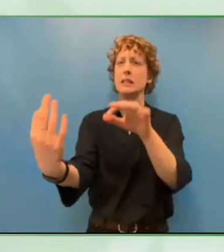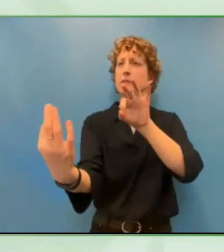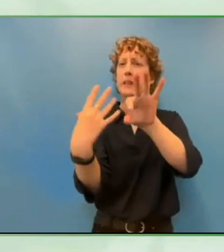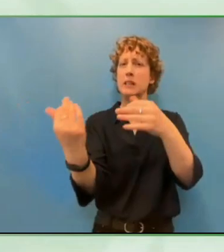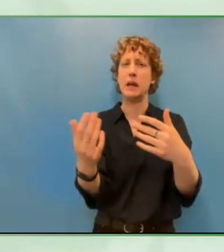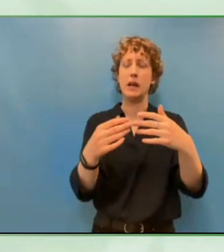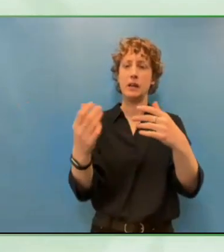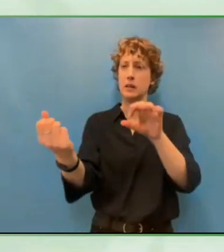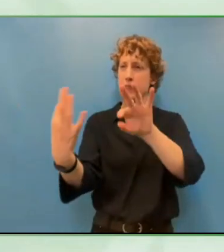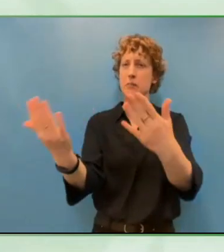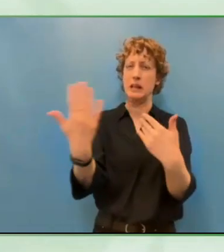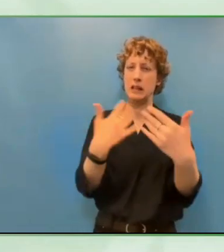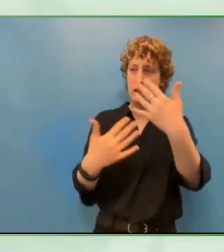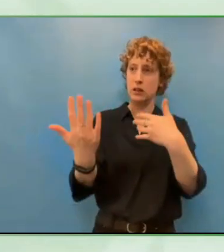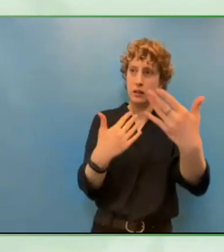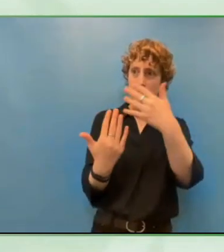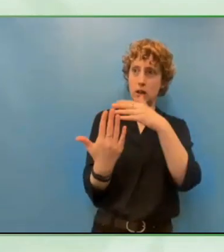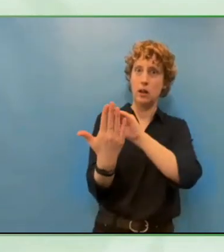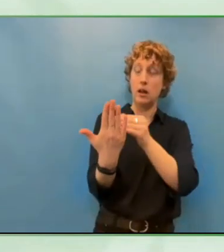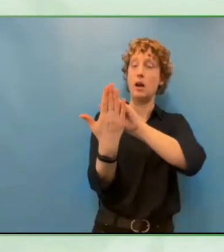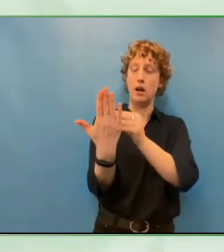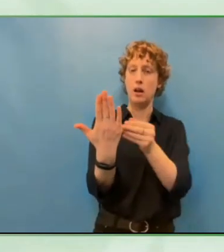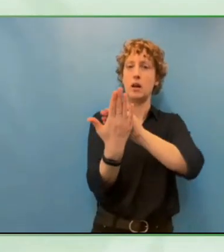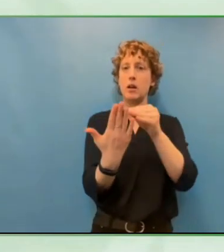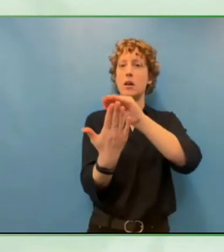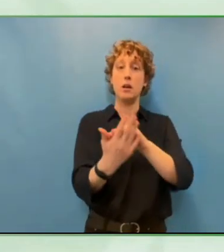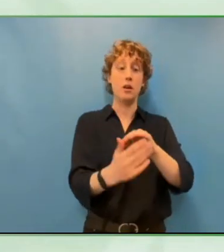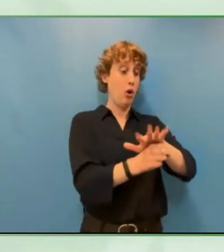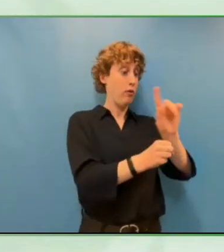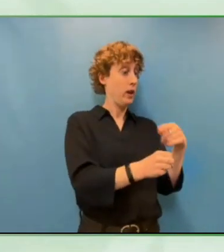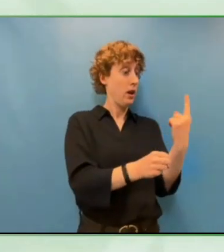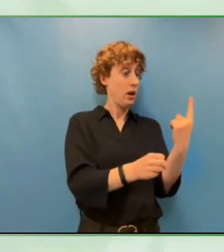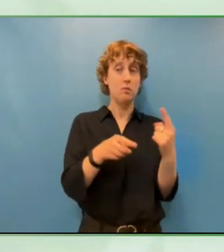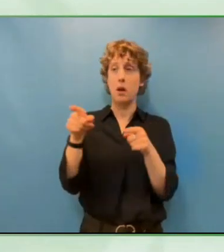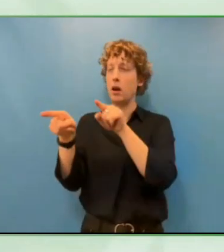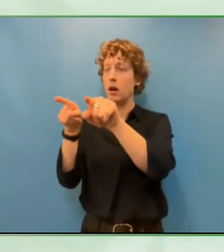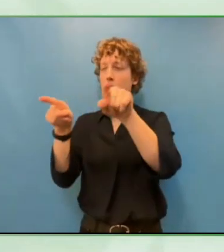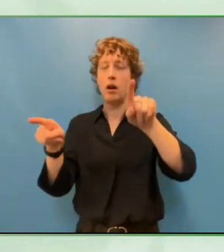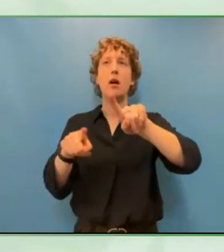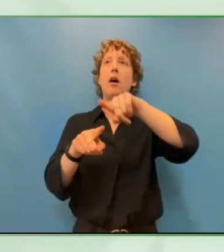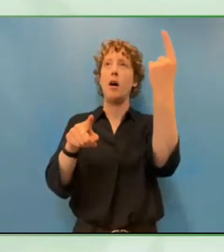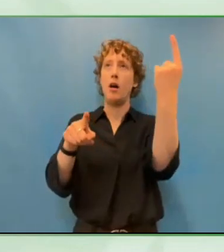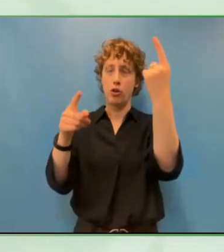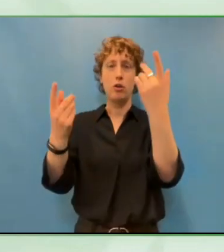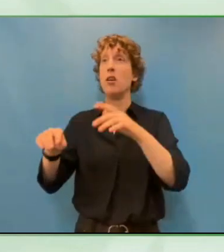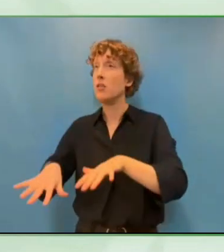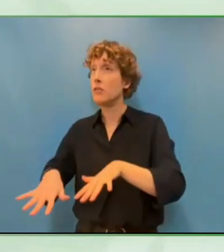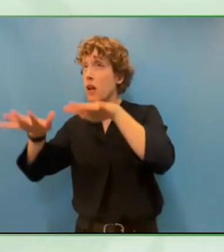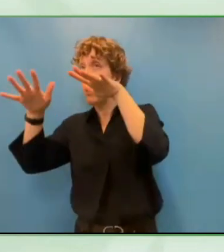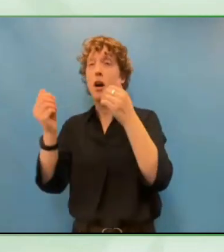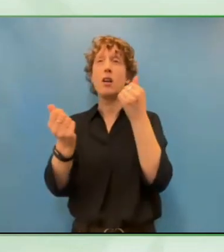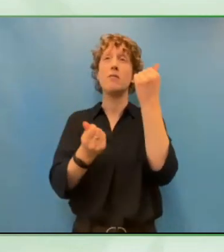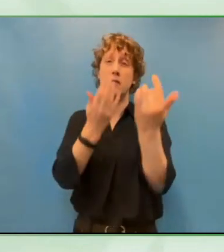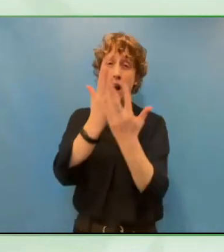language interpreter, but it's with every crisis which has been announced that we have a sign interpreter. So if we